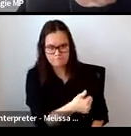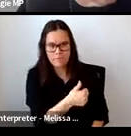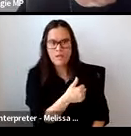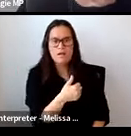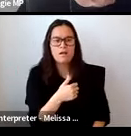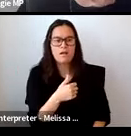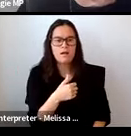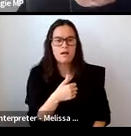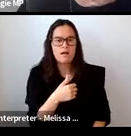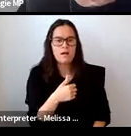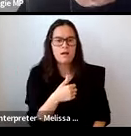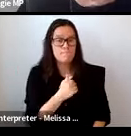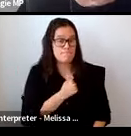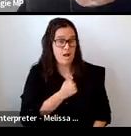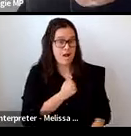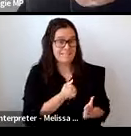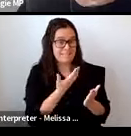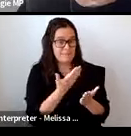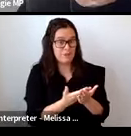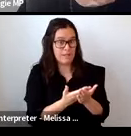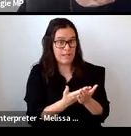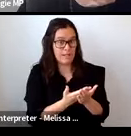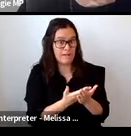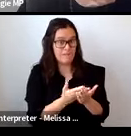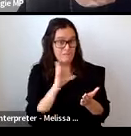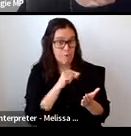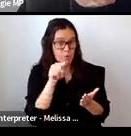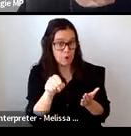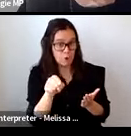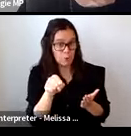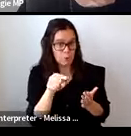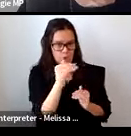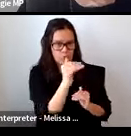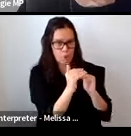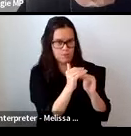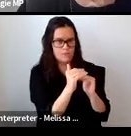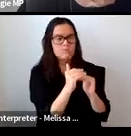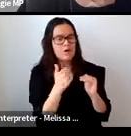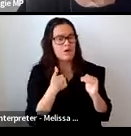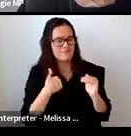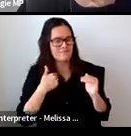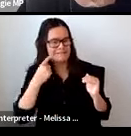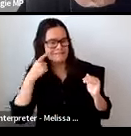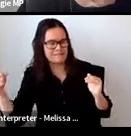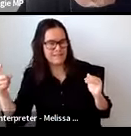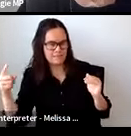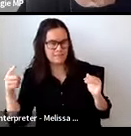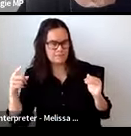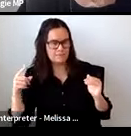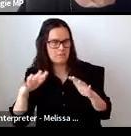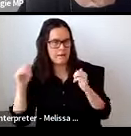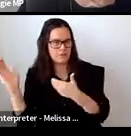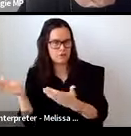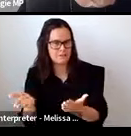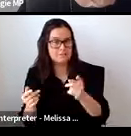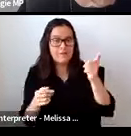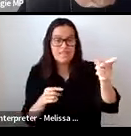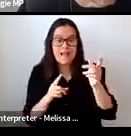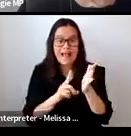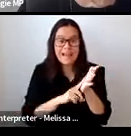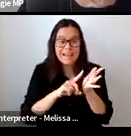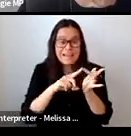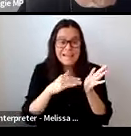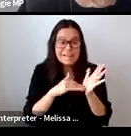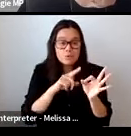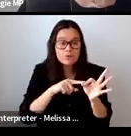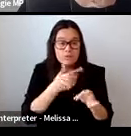much smaller submission to what you were speaking to. We have a question from Dr. Liz Craig. Thanks, Don.